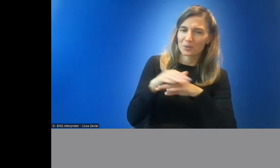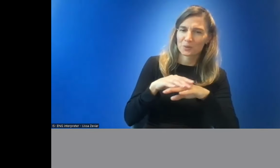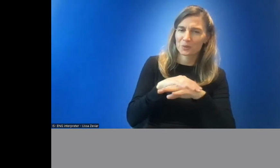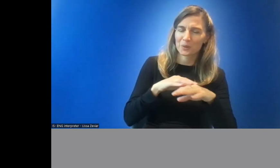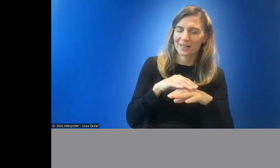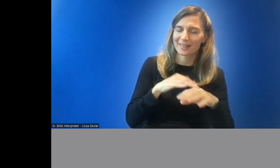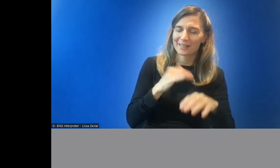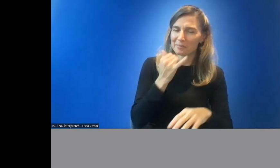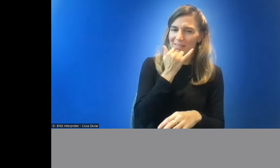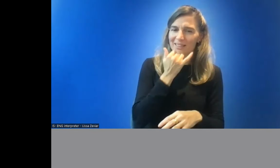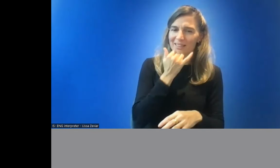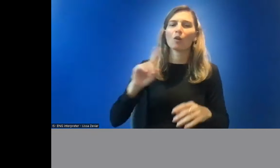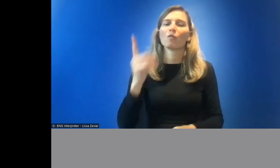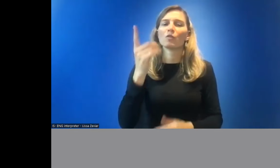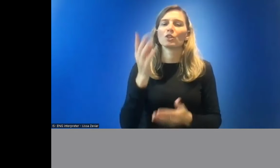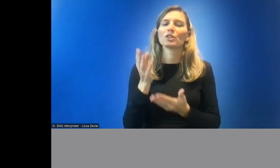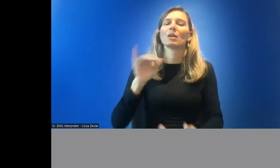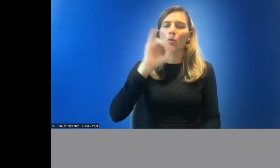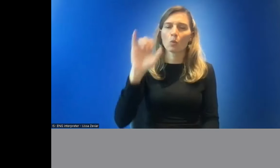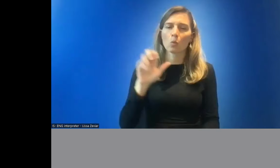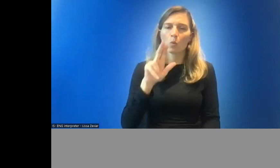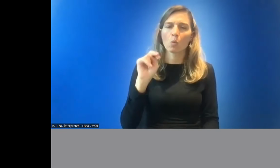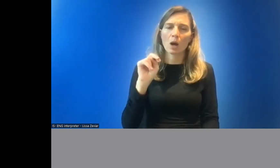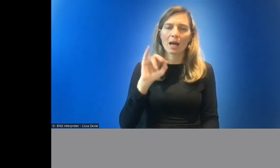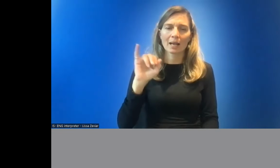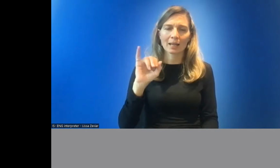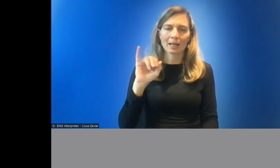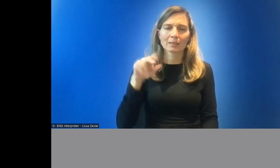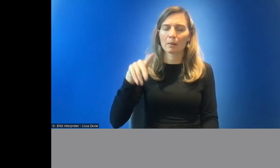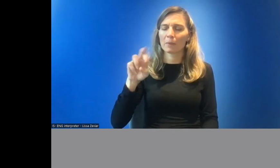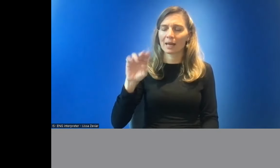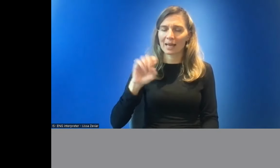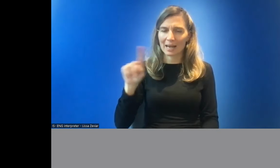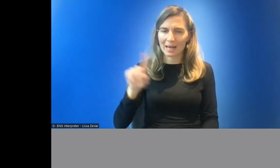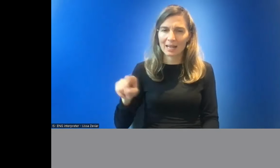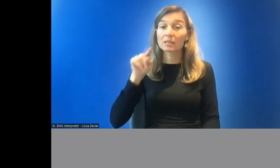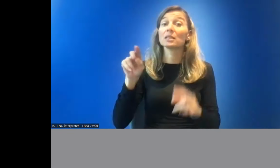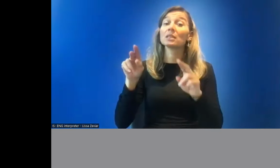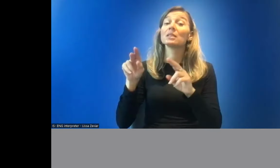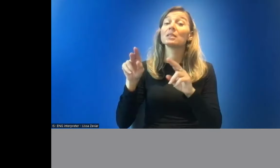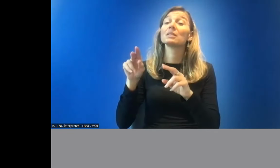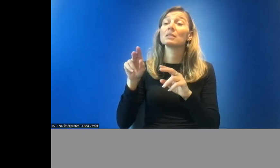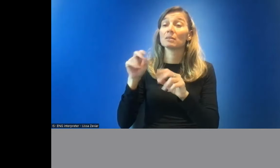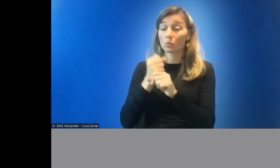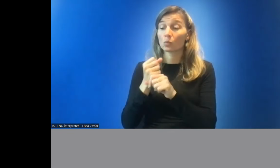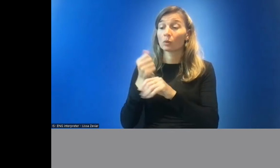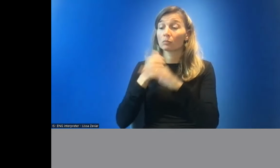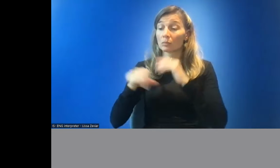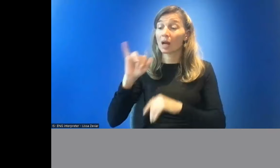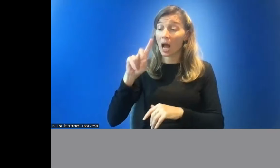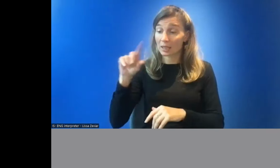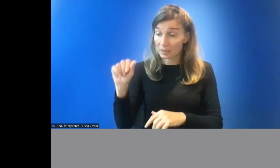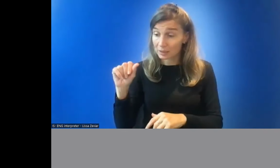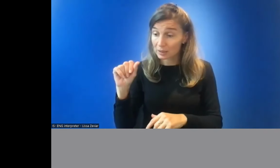Juan Ignacio Perez first from the treaty body units in the International Disability Alliance, followed by our